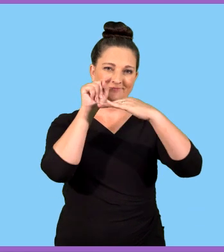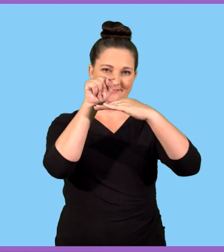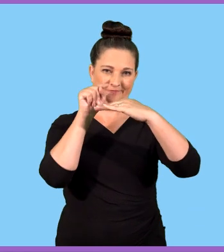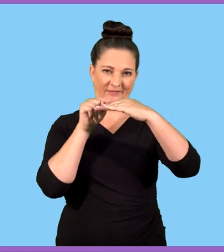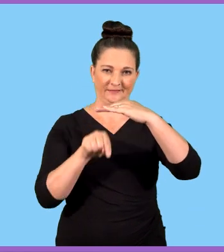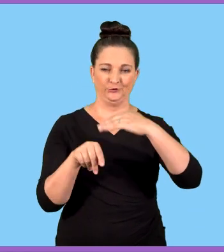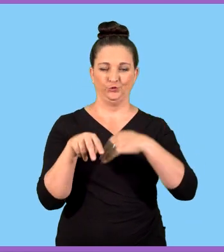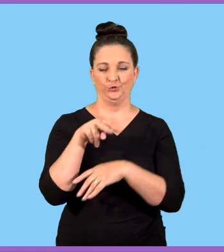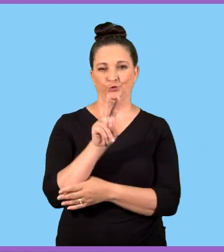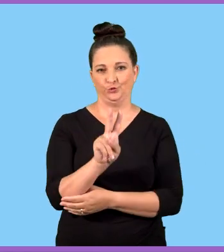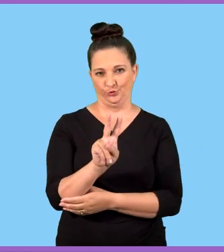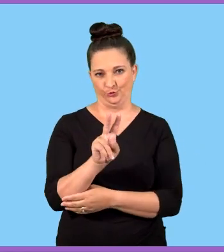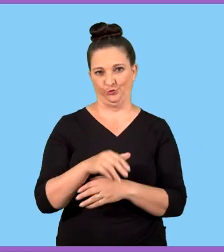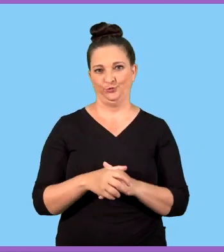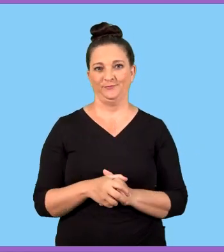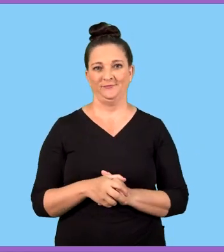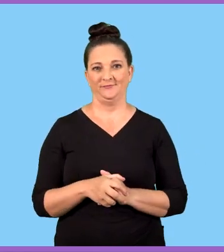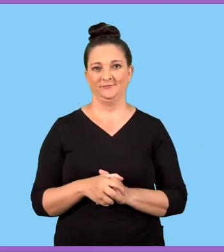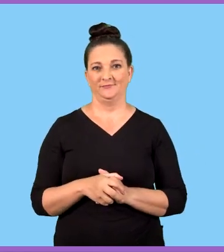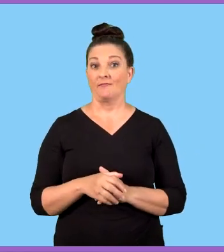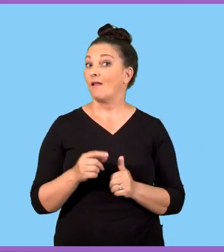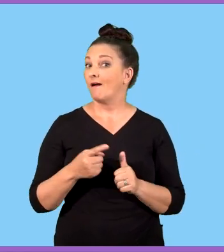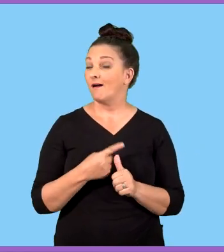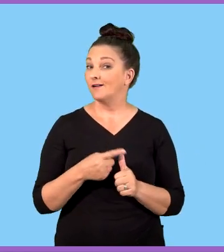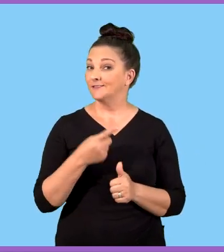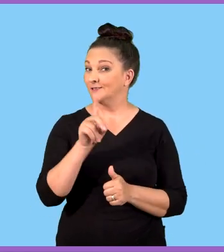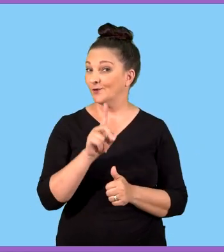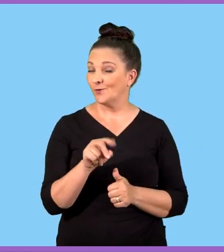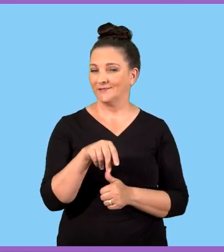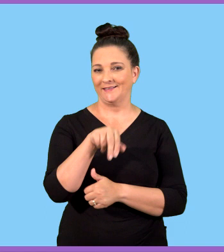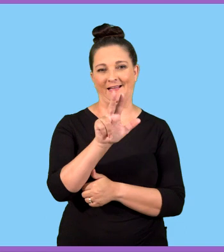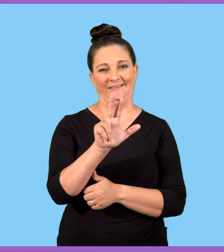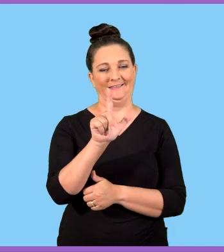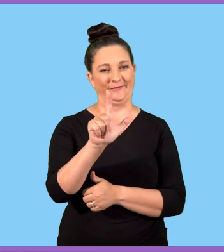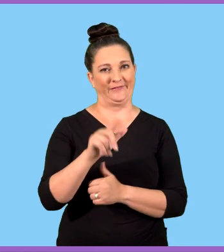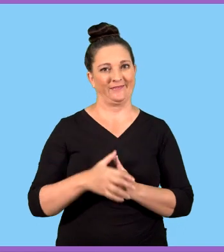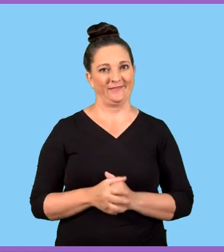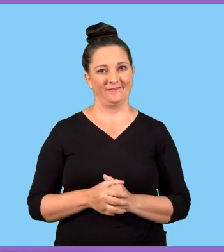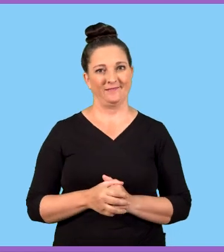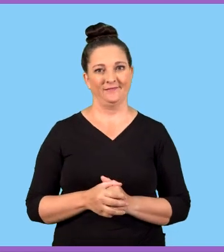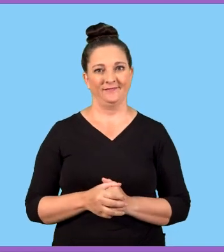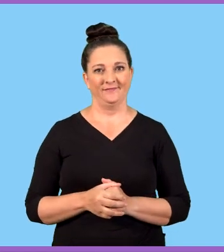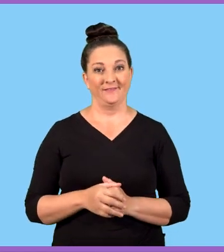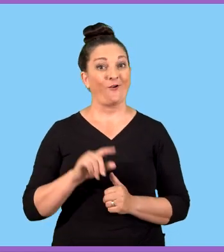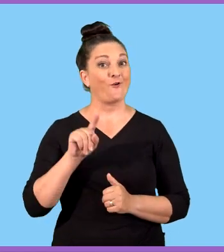divided by 2. And here we go. Our answer there is